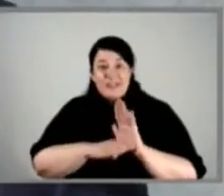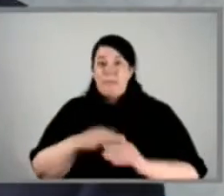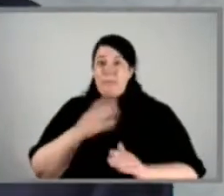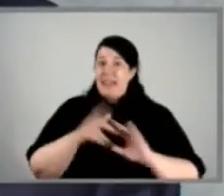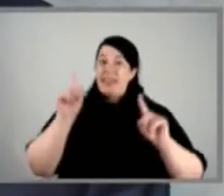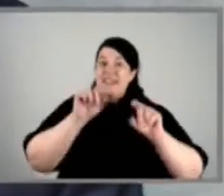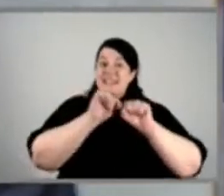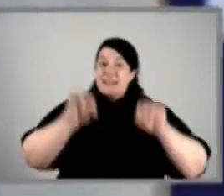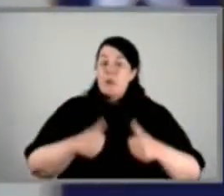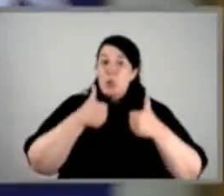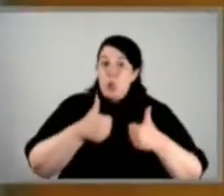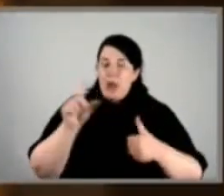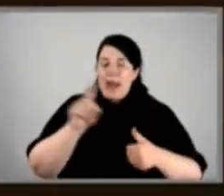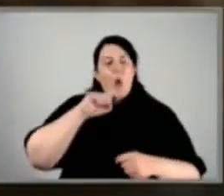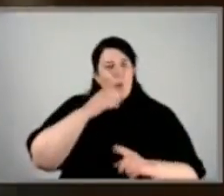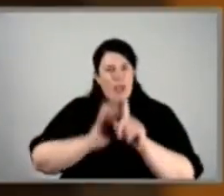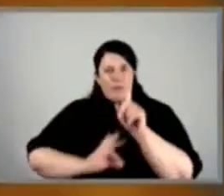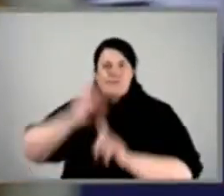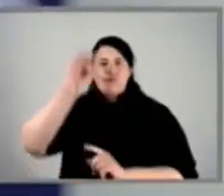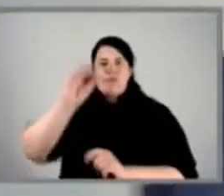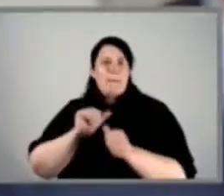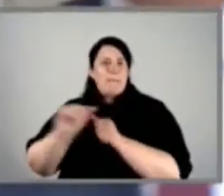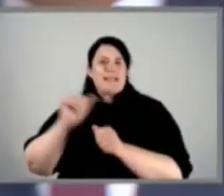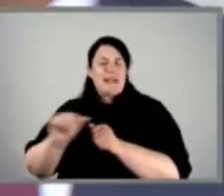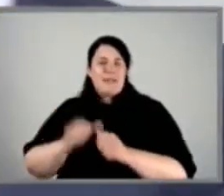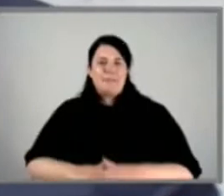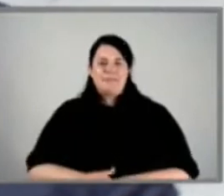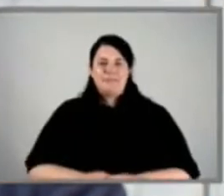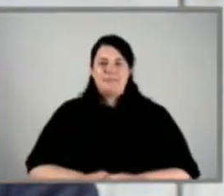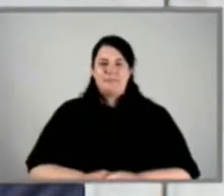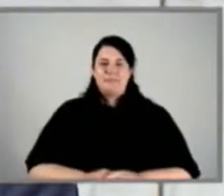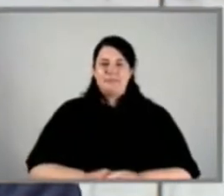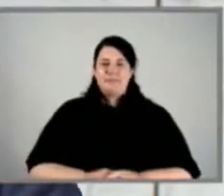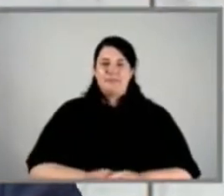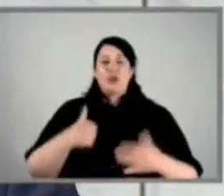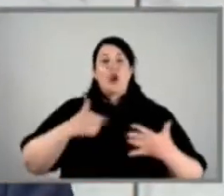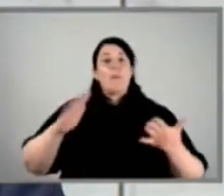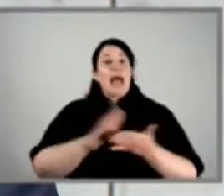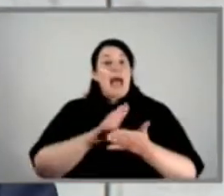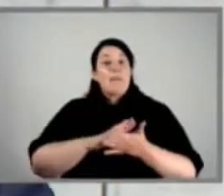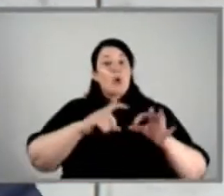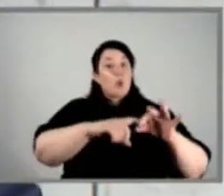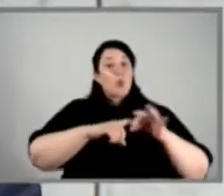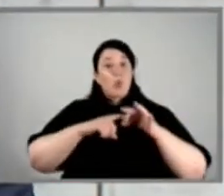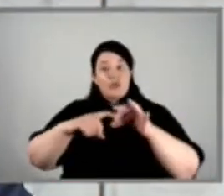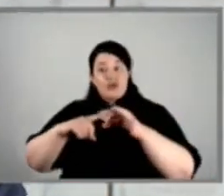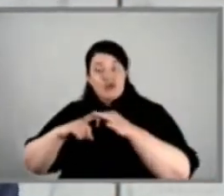Thank you very much, Alan. Happy to take questions. Let's stay on National Cabinet first, and I'm sure you want to go to other matters.